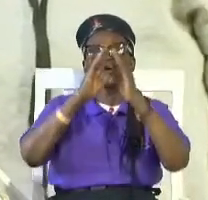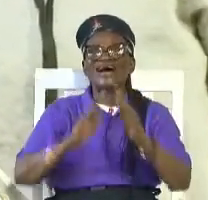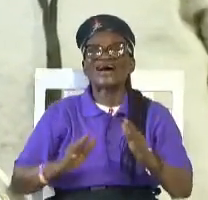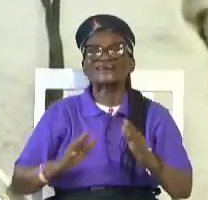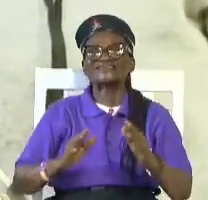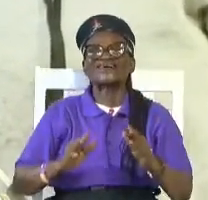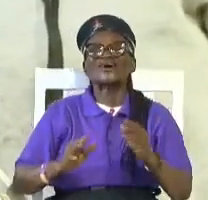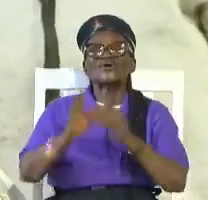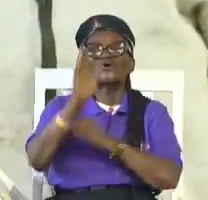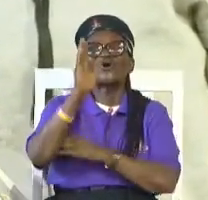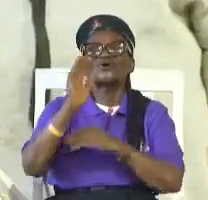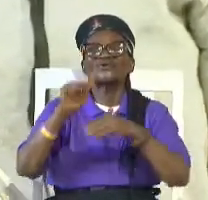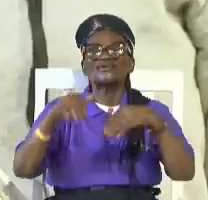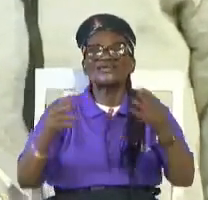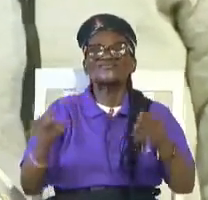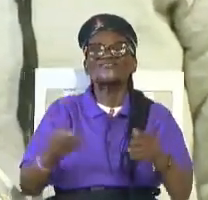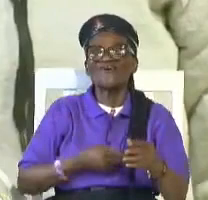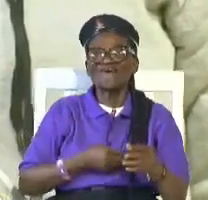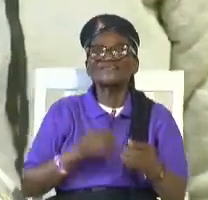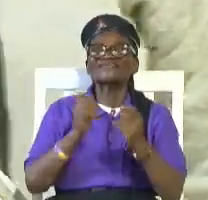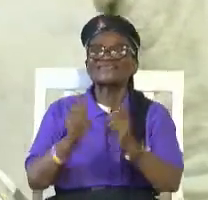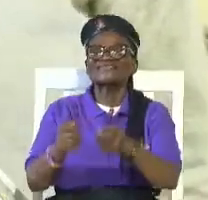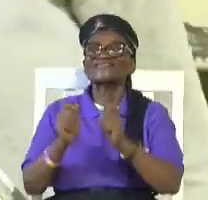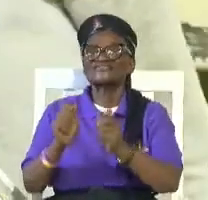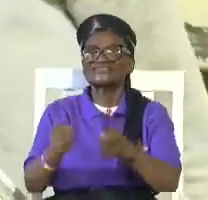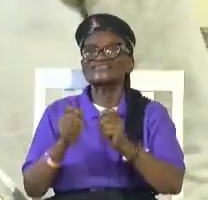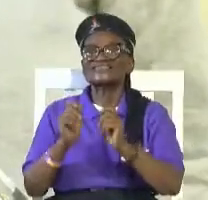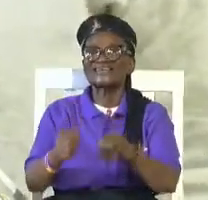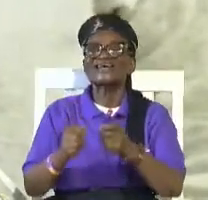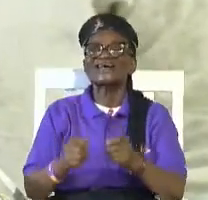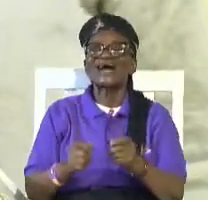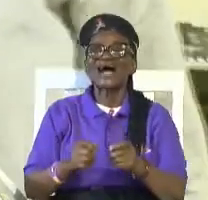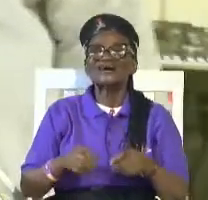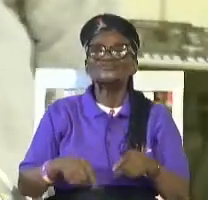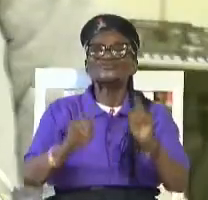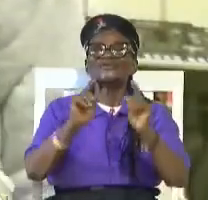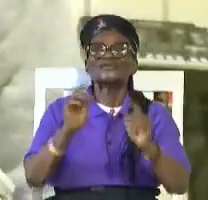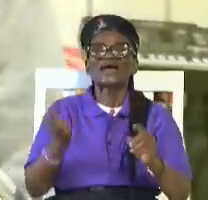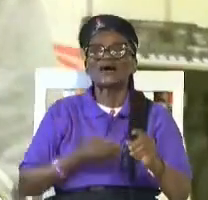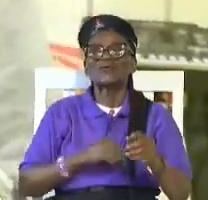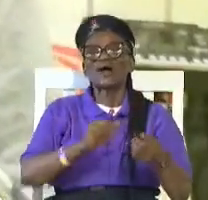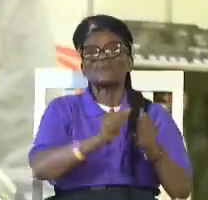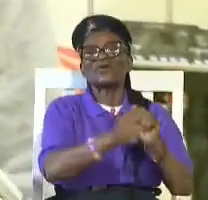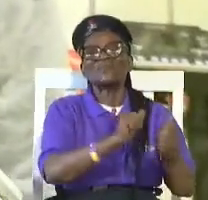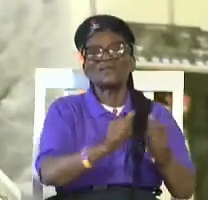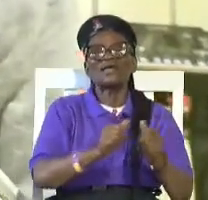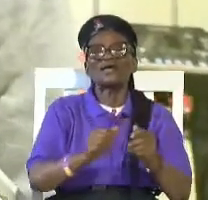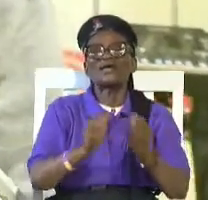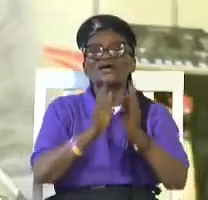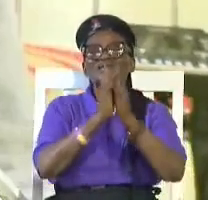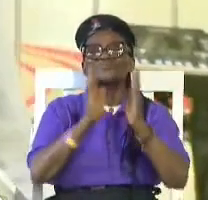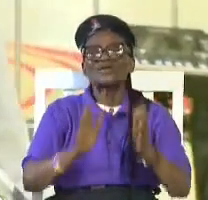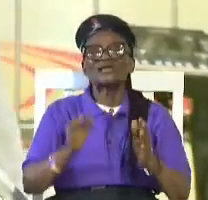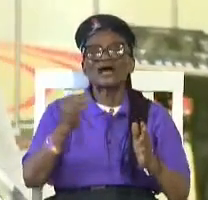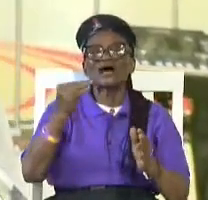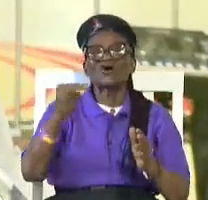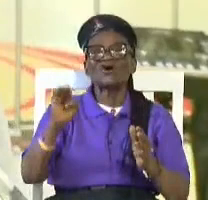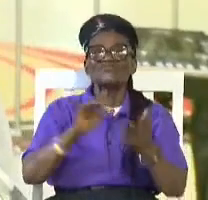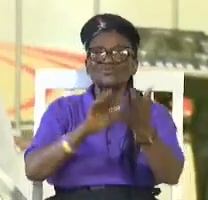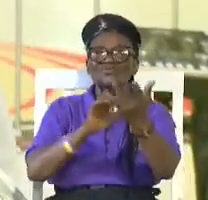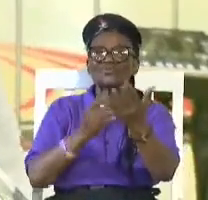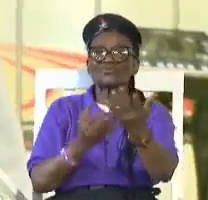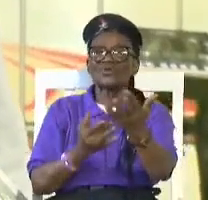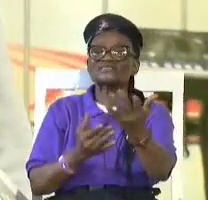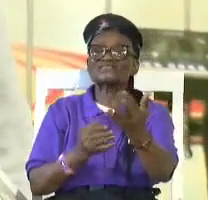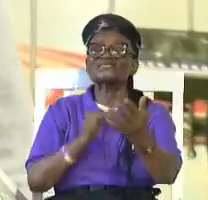did for us throughout these many years of waiting. Period of waiting is a period of learning. Beloved of the Lord, begin